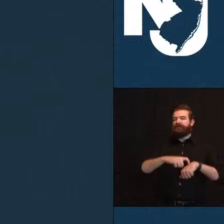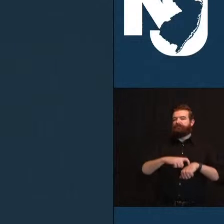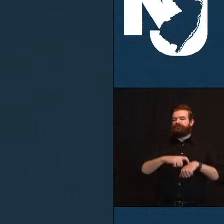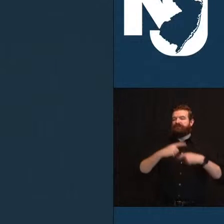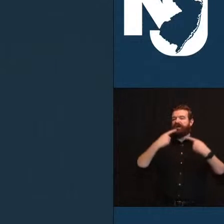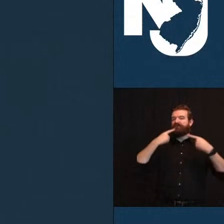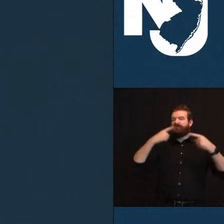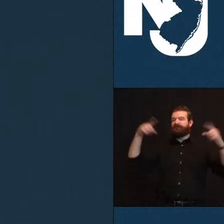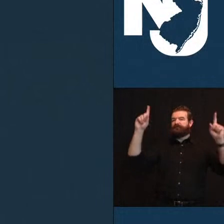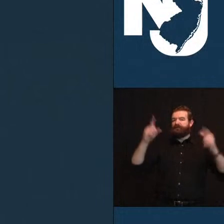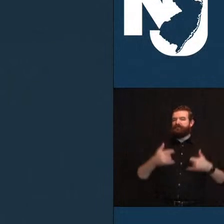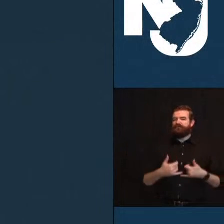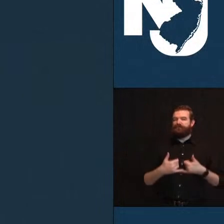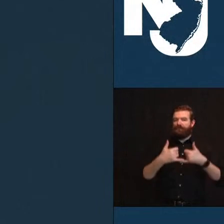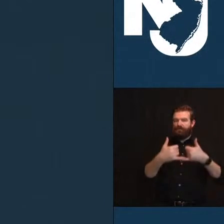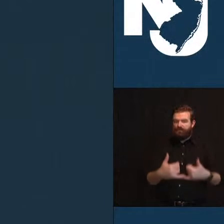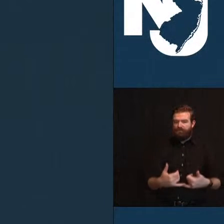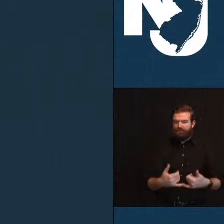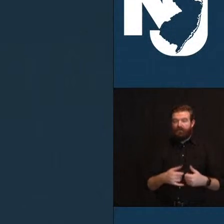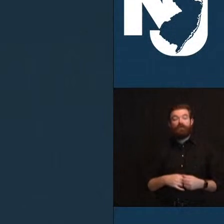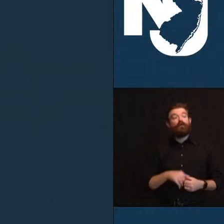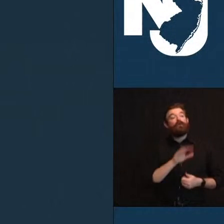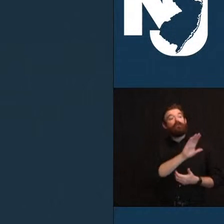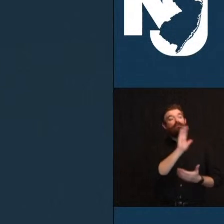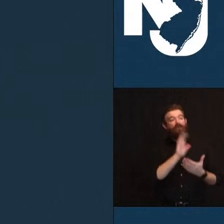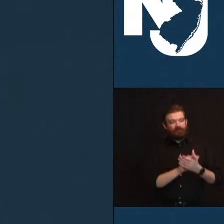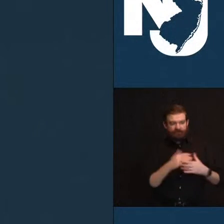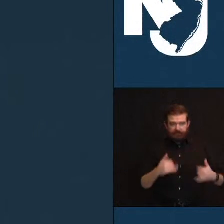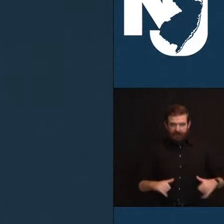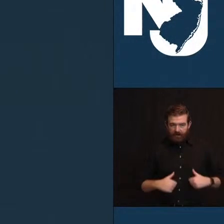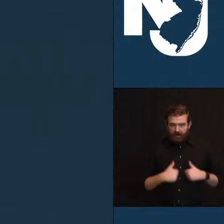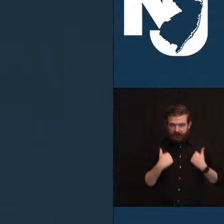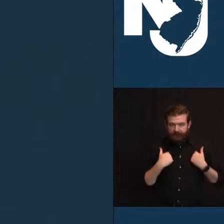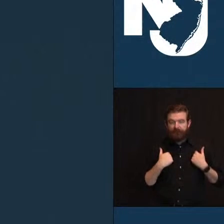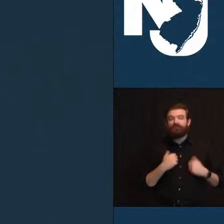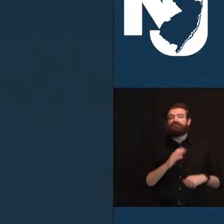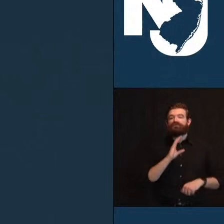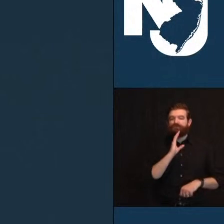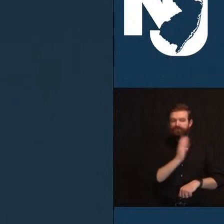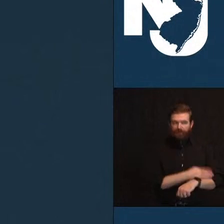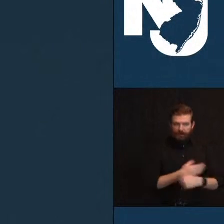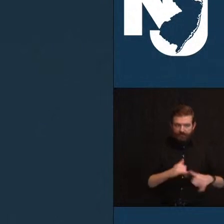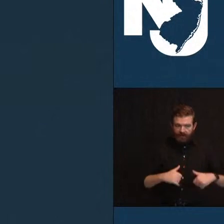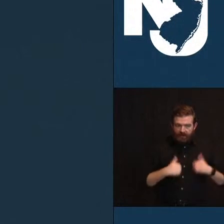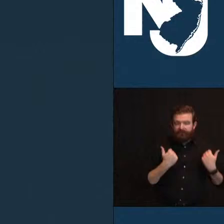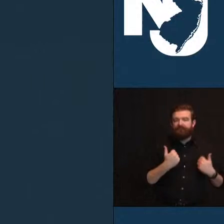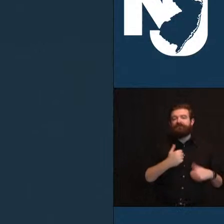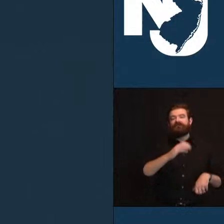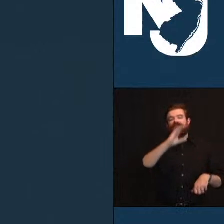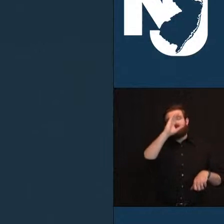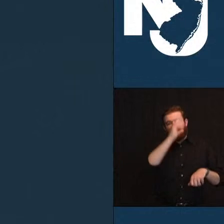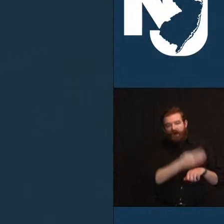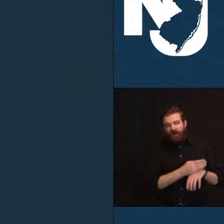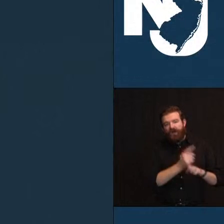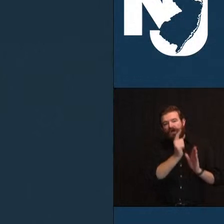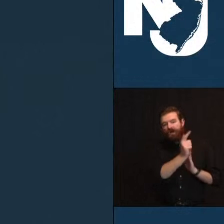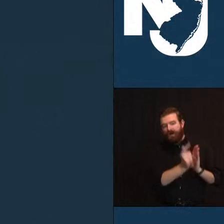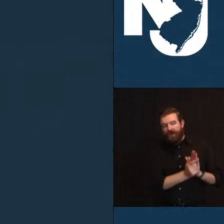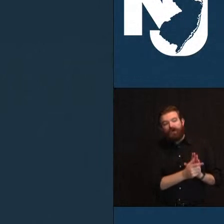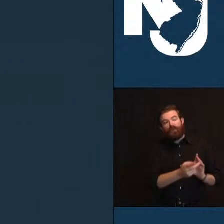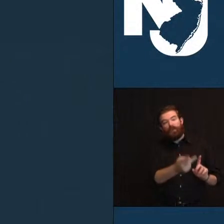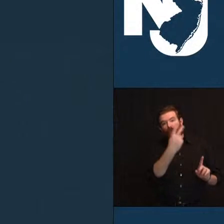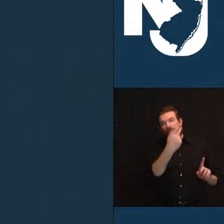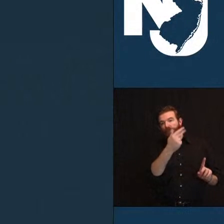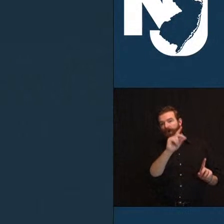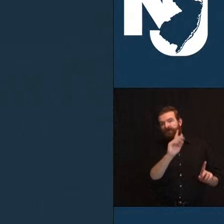daughter Amy, with whom I had the great honor of speaking, and son-in-law Adam, and his granddaughters Merrill and Alina. He was